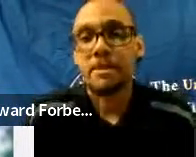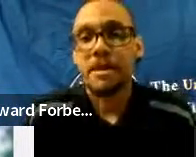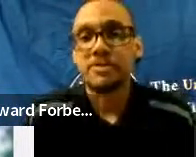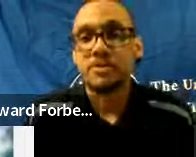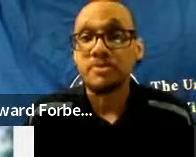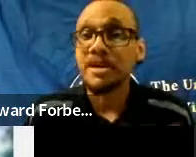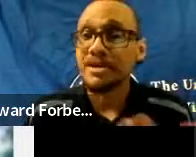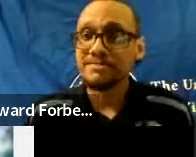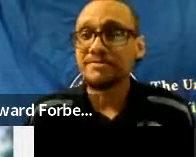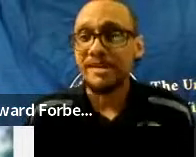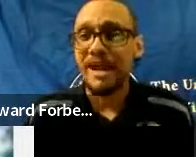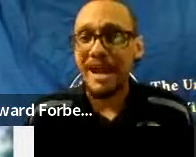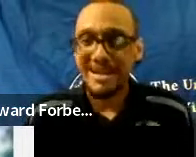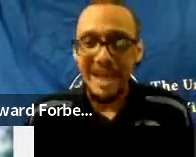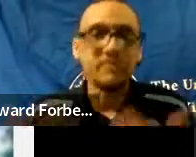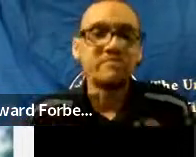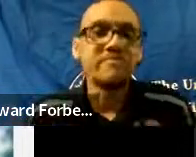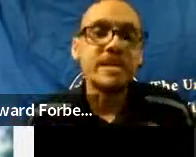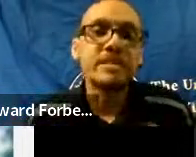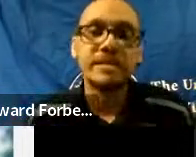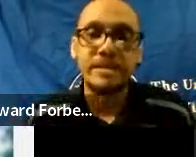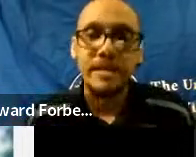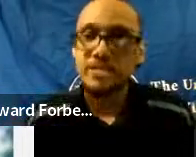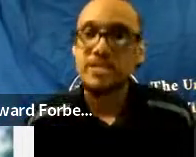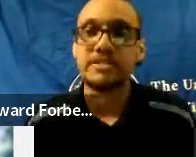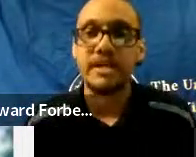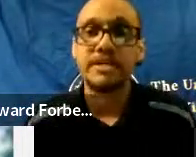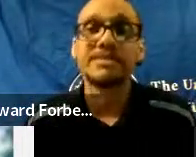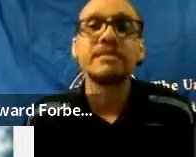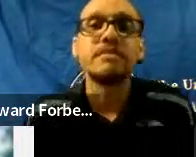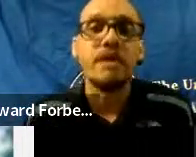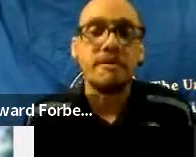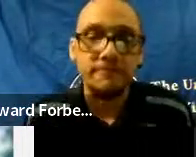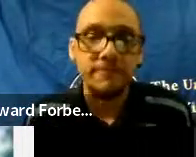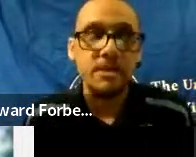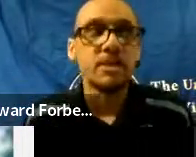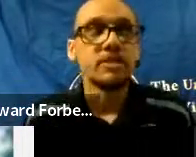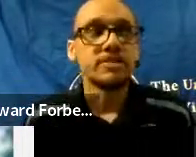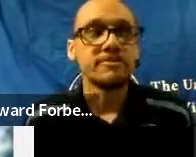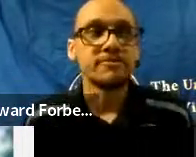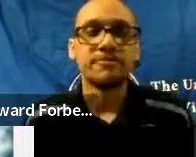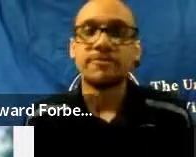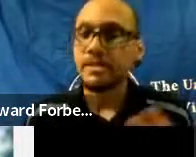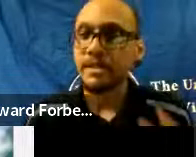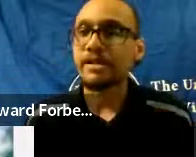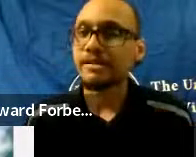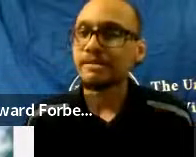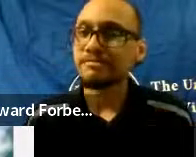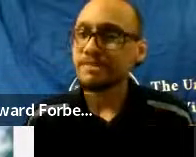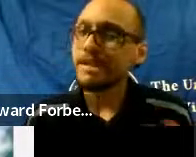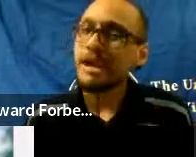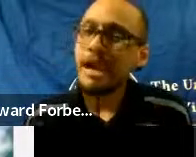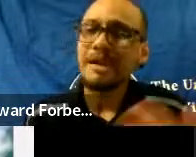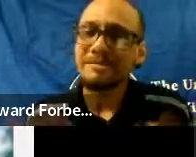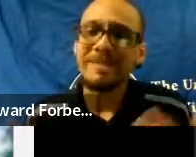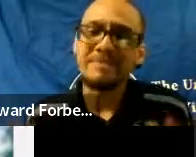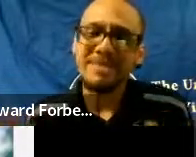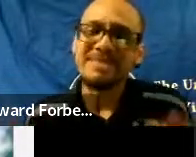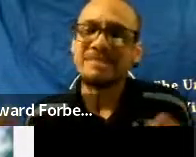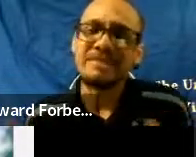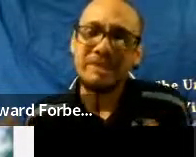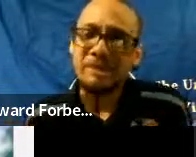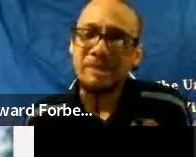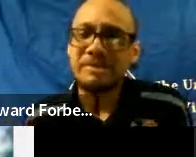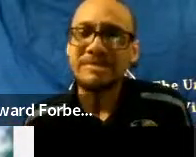missing. And so because of that, I remained engaged in science enough to feel like, yeah,